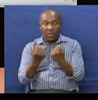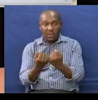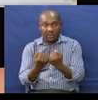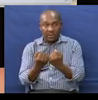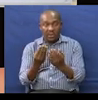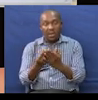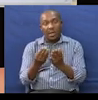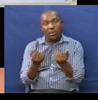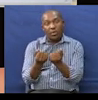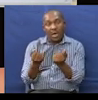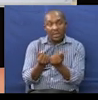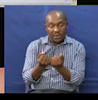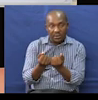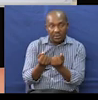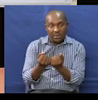organization and production